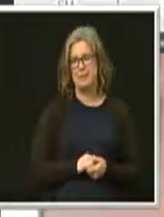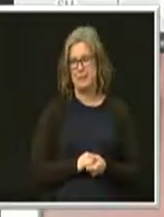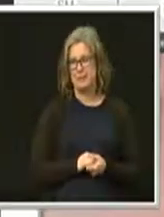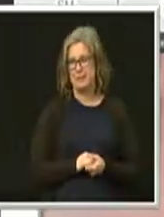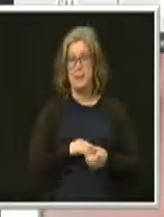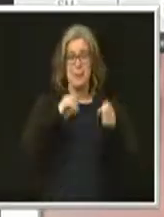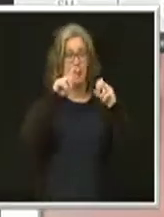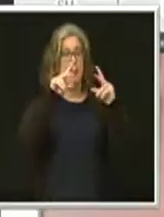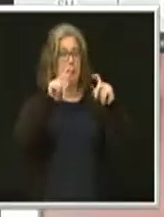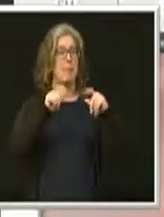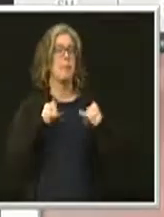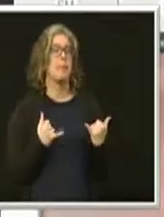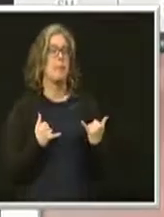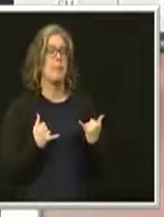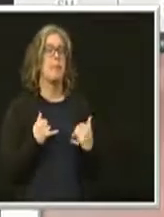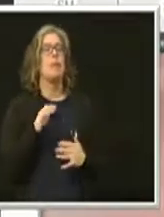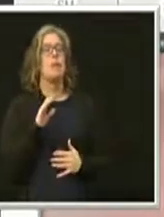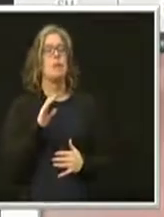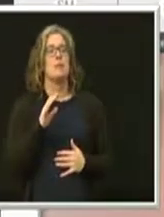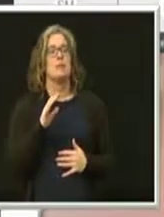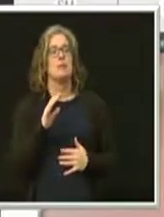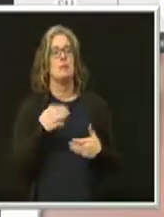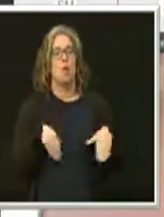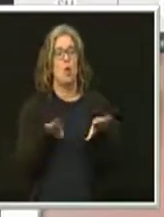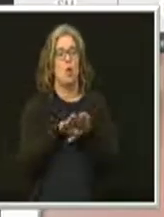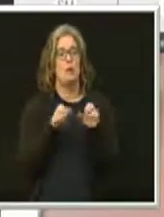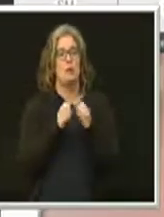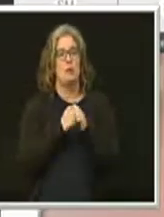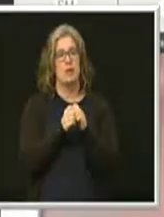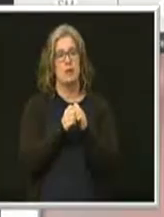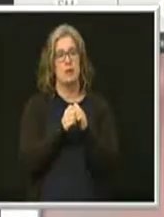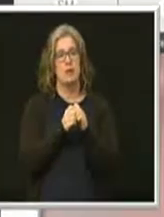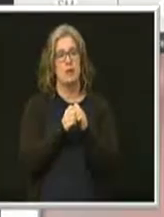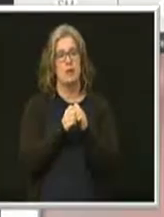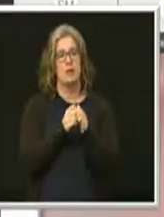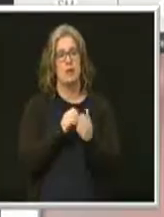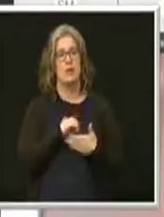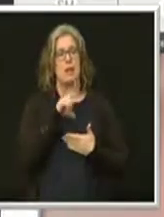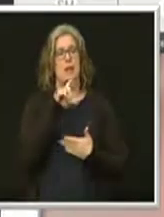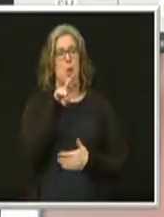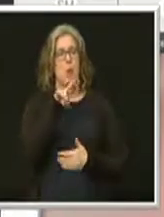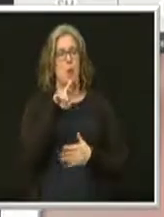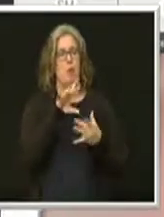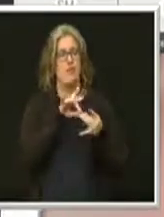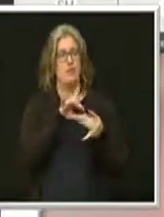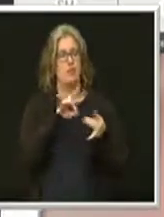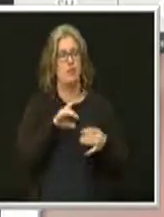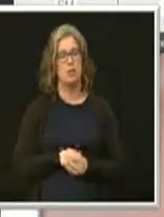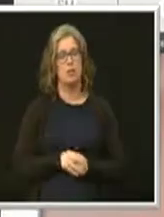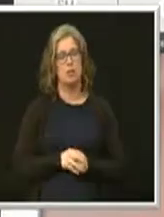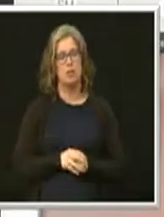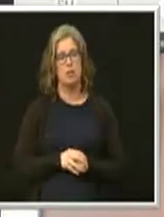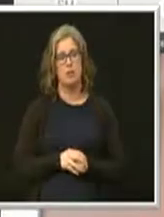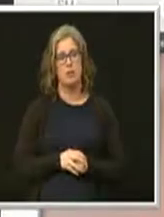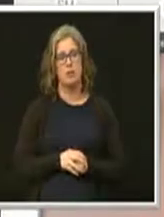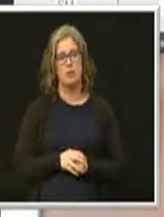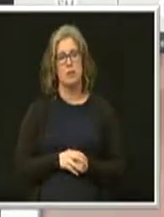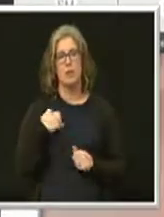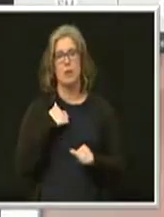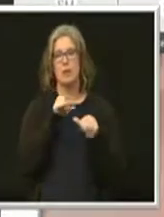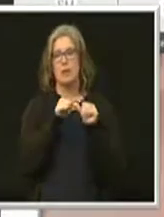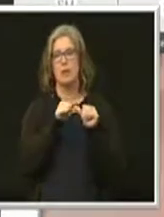All right. Now let's close with a Lift Up Lou message. As we